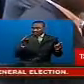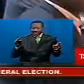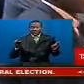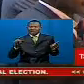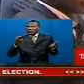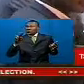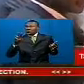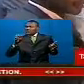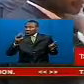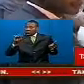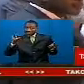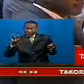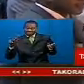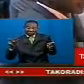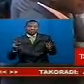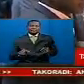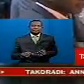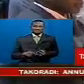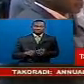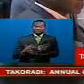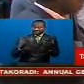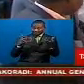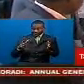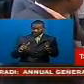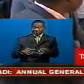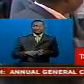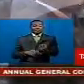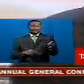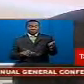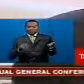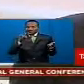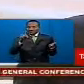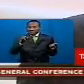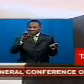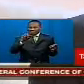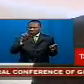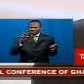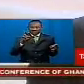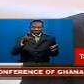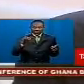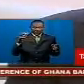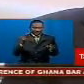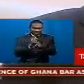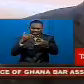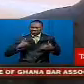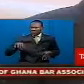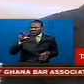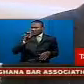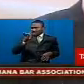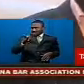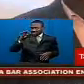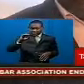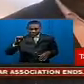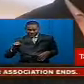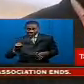Mr. Kwesi Kabiadei. At the end of proceedings, Mr. Peter Zwenis won the position by 88%